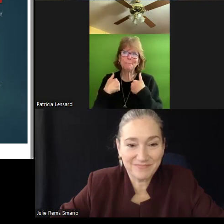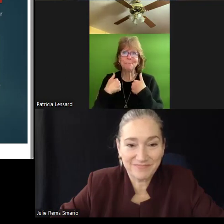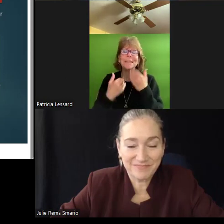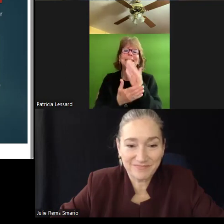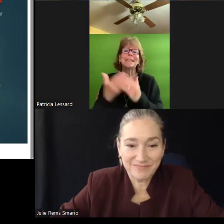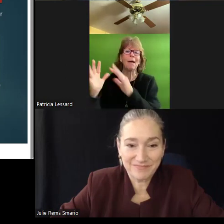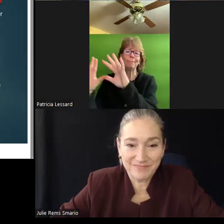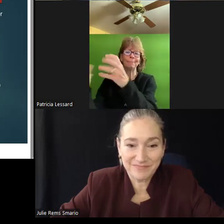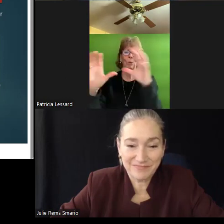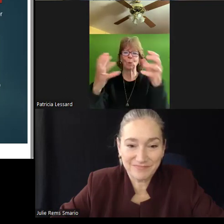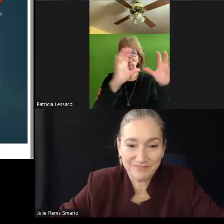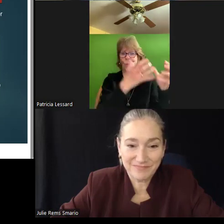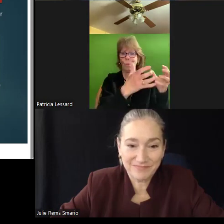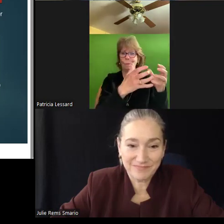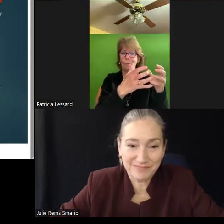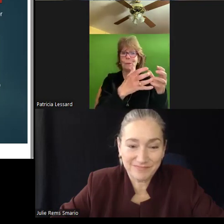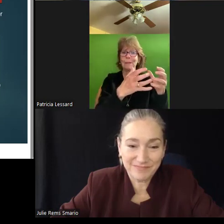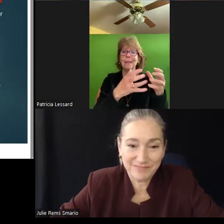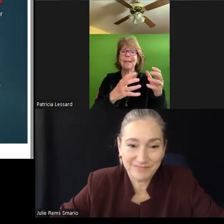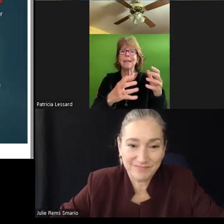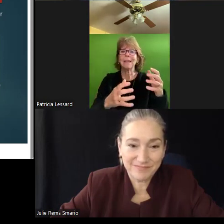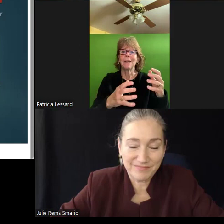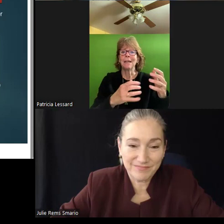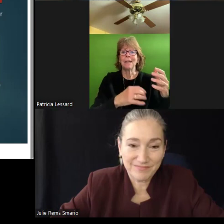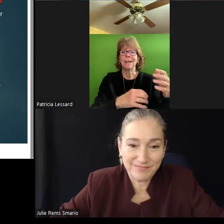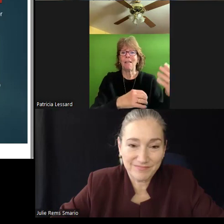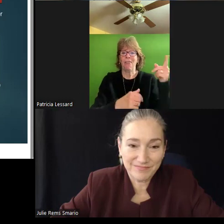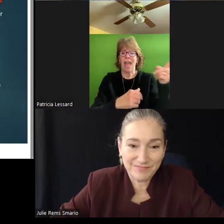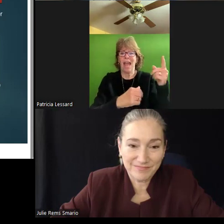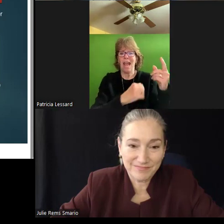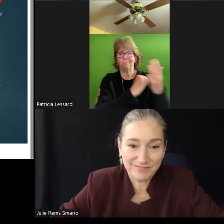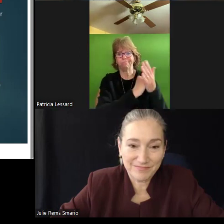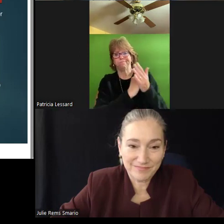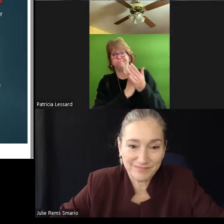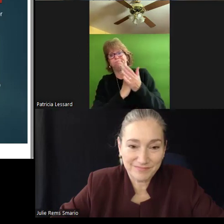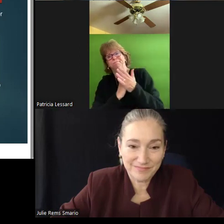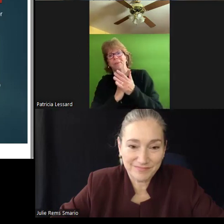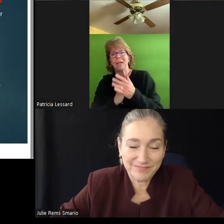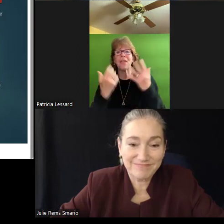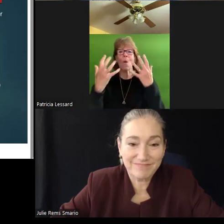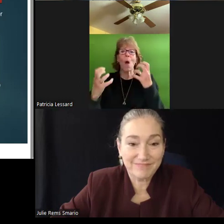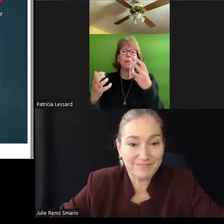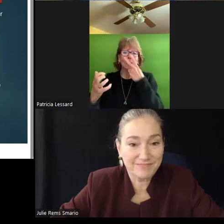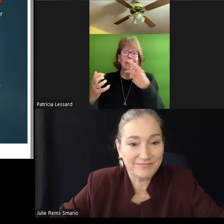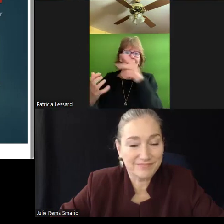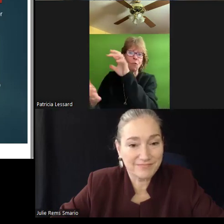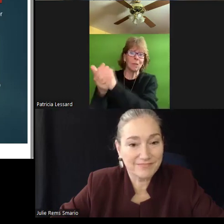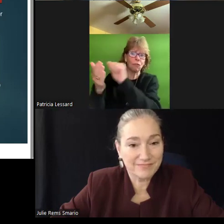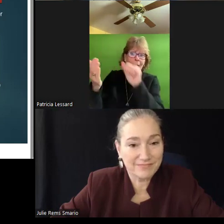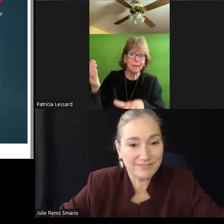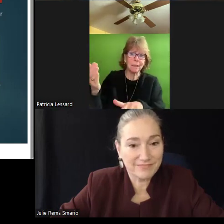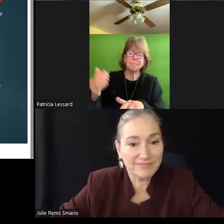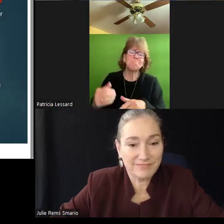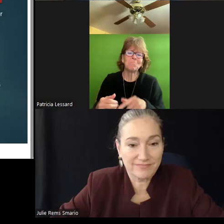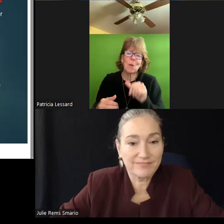forces that would like to see it retracted, and it's not going to be retracted, but there's outspoken resistance to